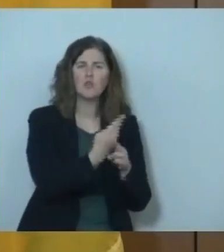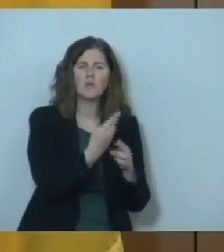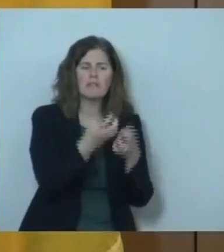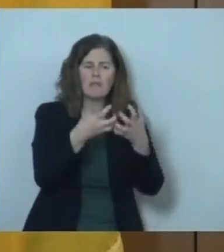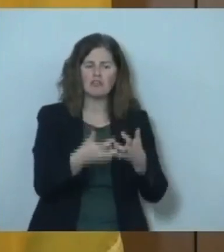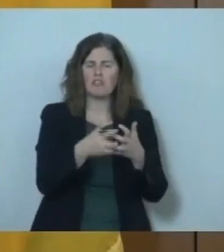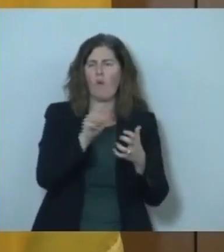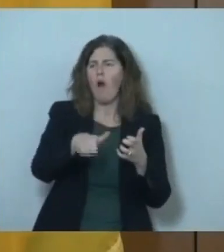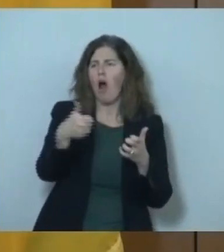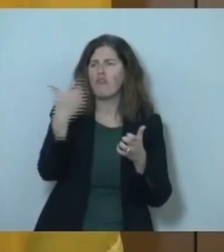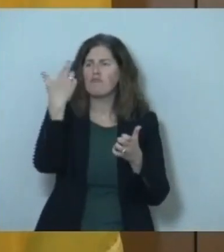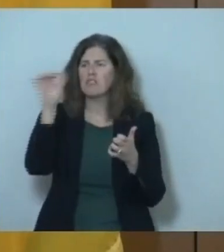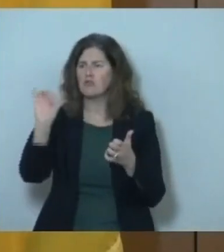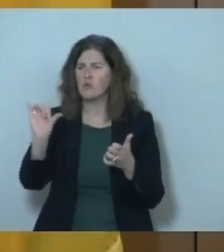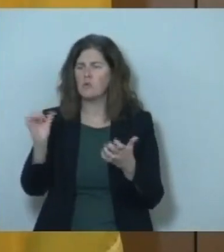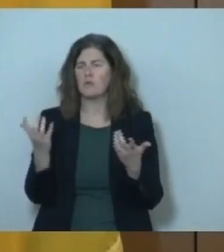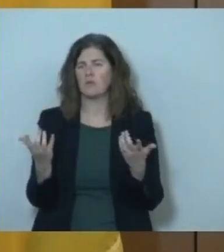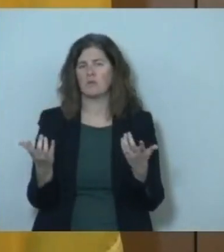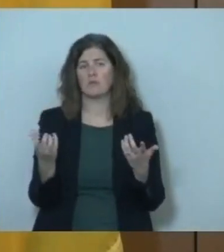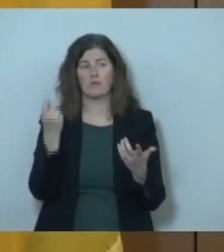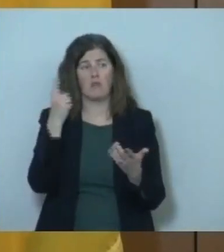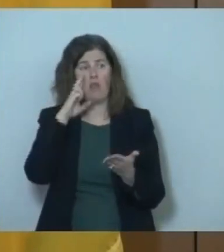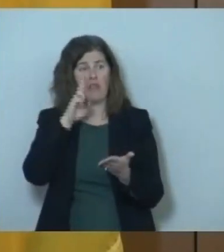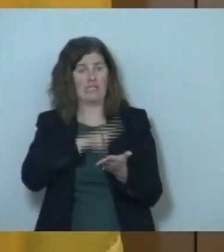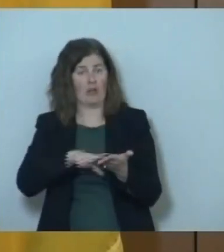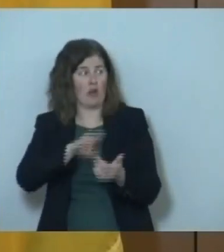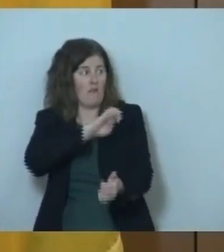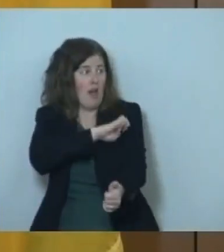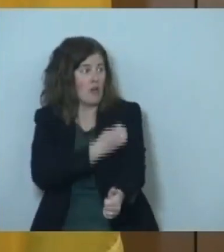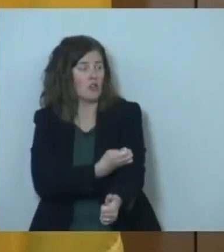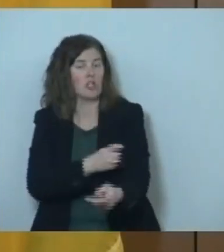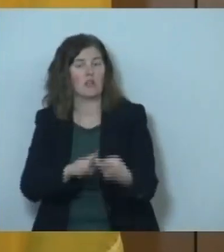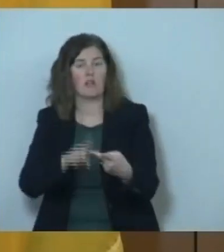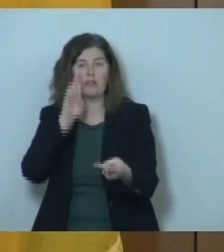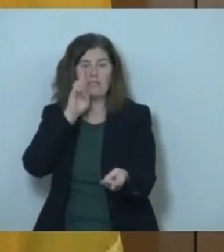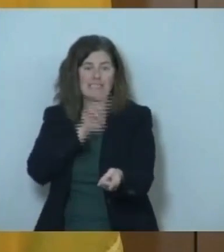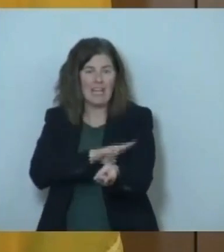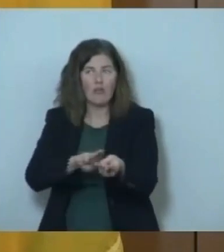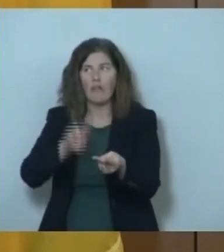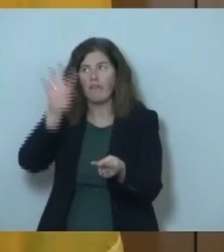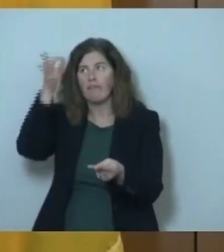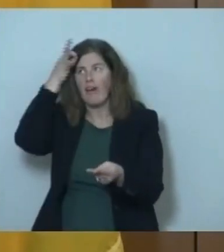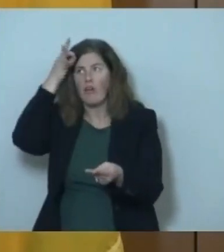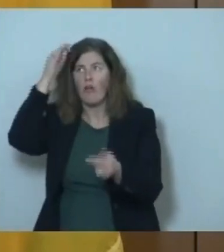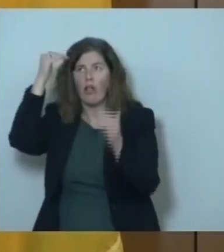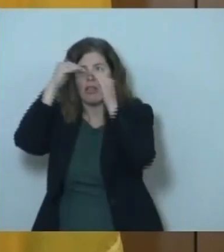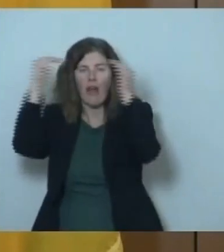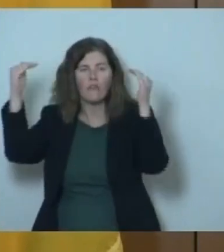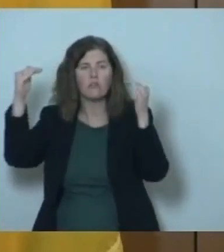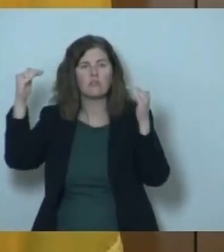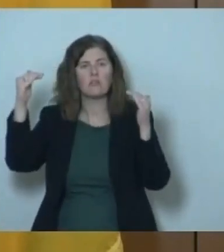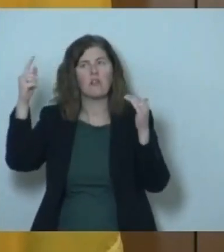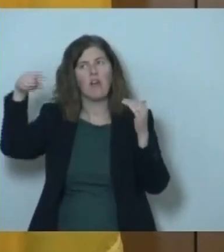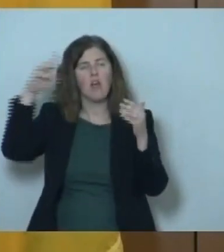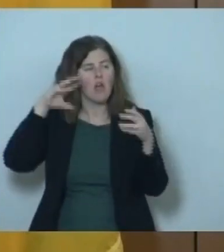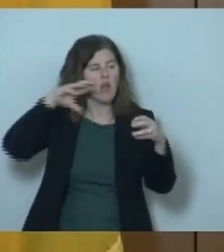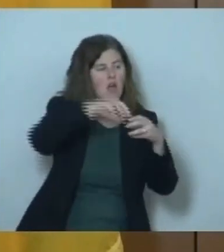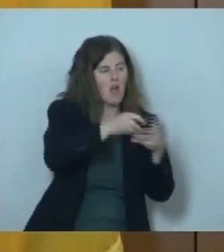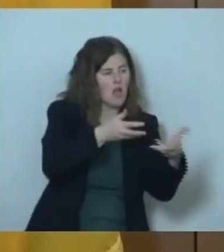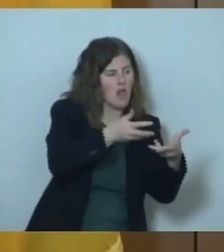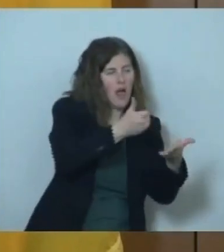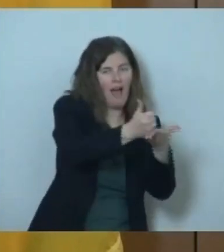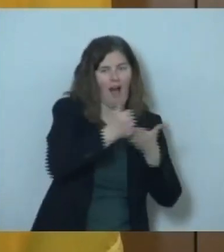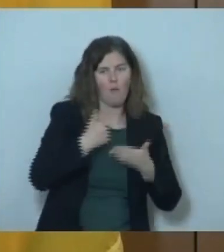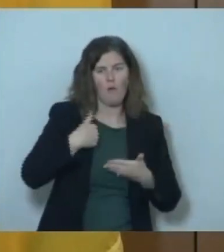things. Frankly, the Secretary of Energy, Secretary Brulette at the federal level, has been very engaged and very